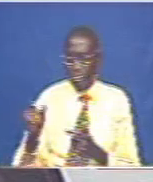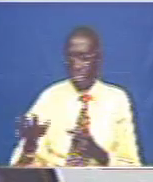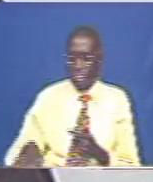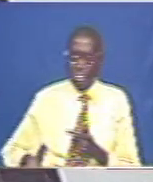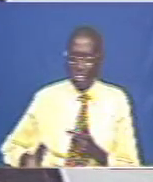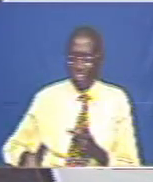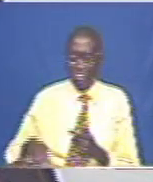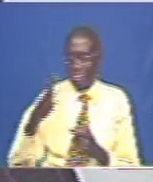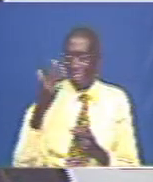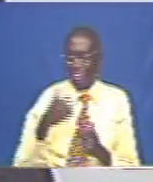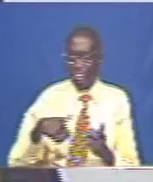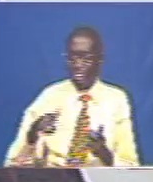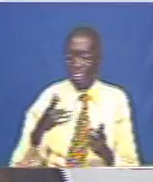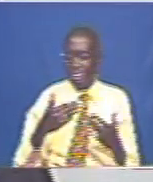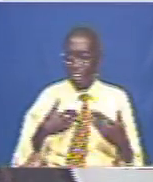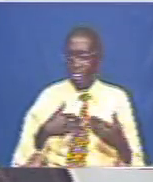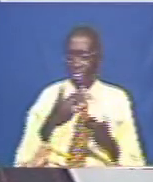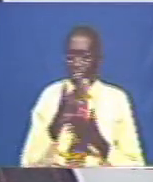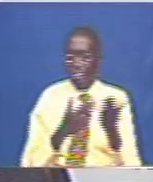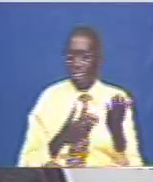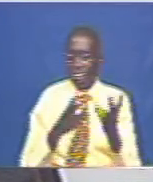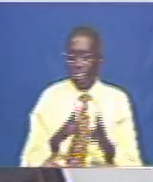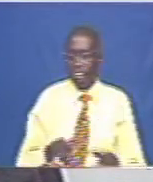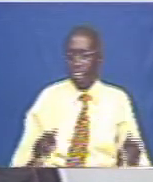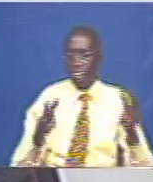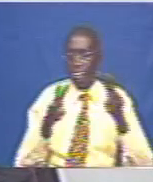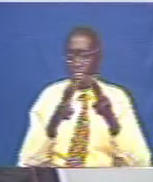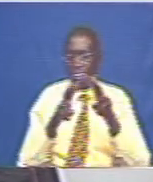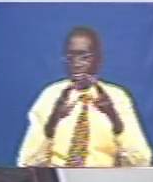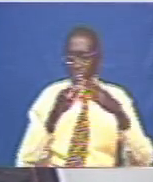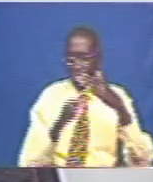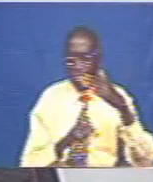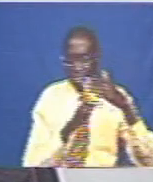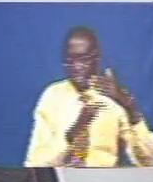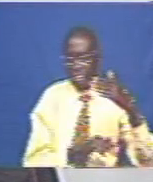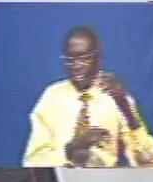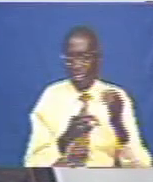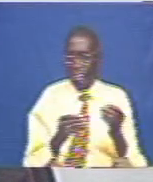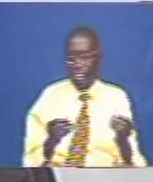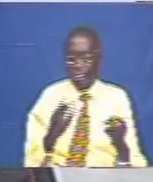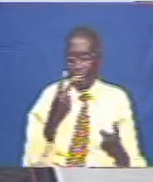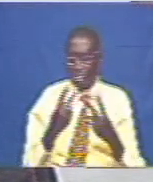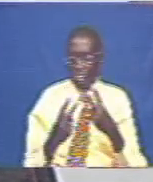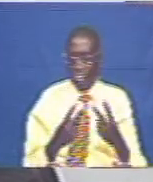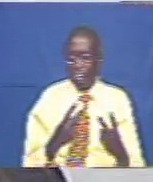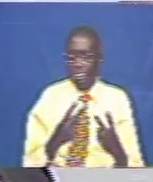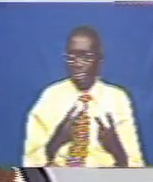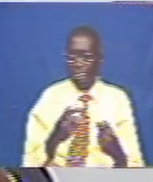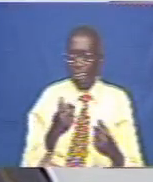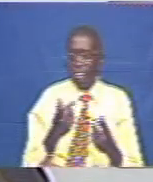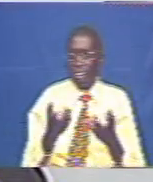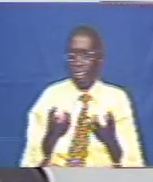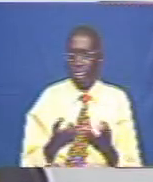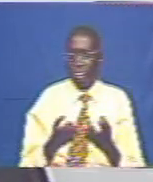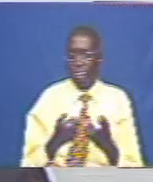because we still have some value chains gaps which need to be addressed and looked into seriously, not necessarily